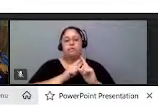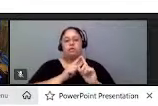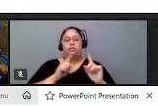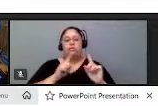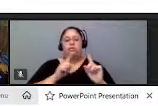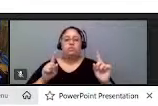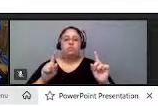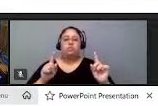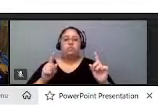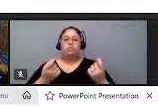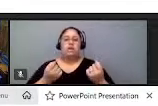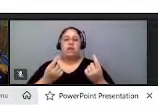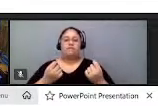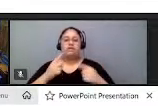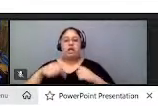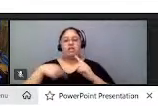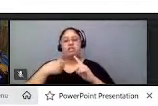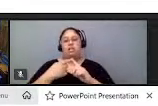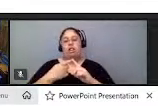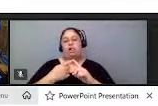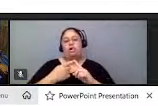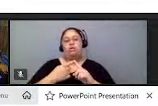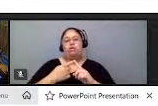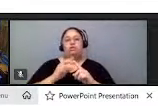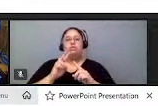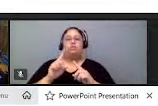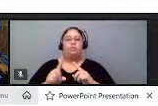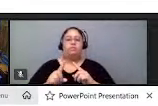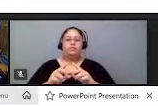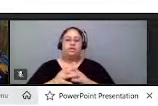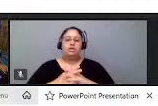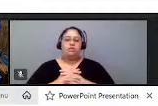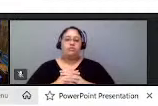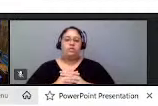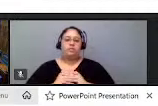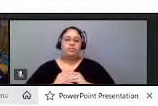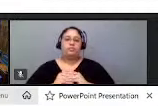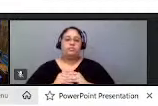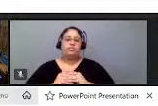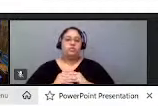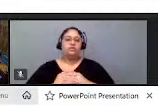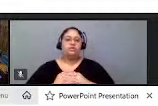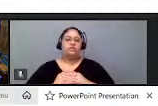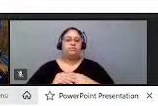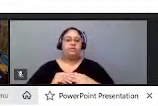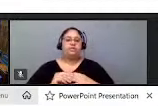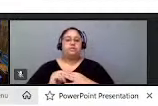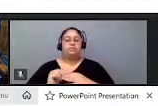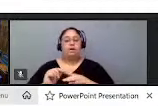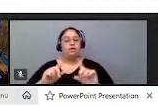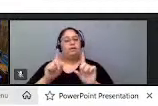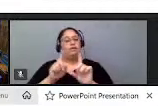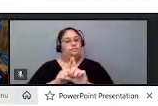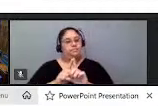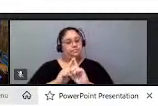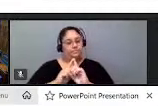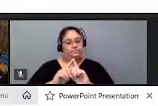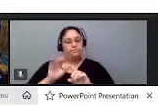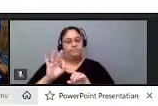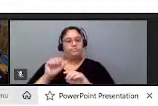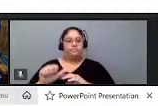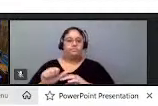um 11 up until the 2 we've already managed to to to to move about 2,836